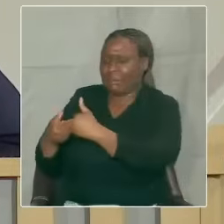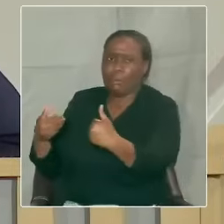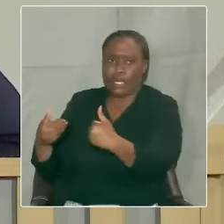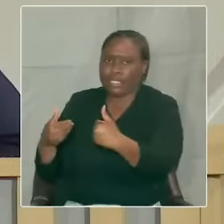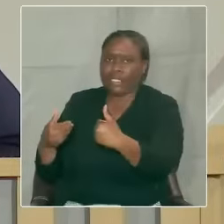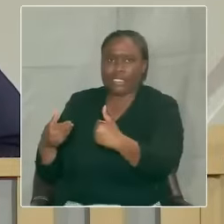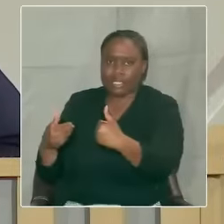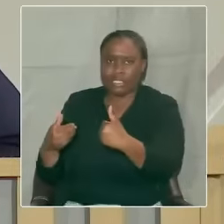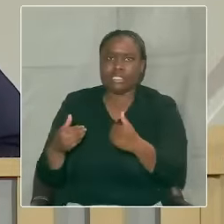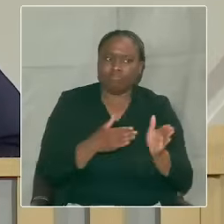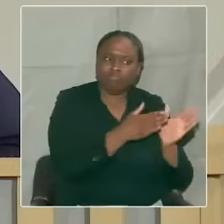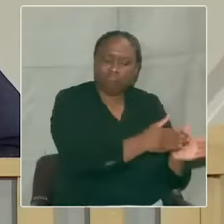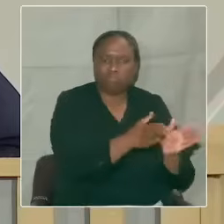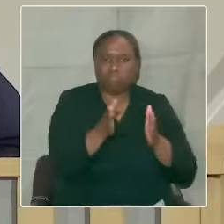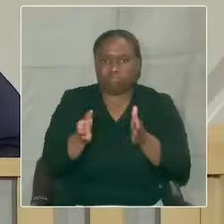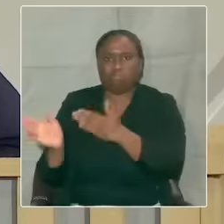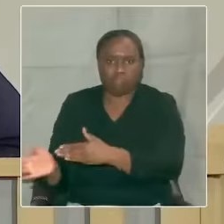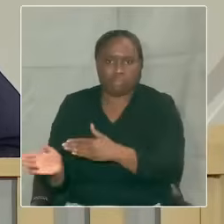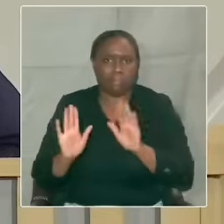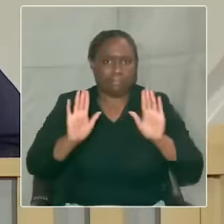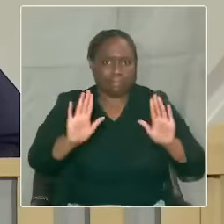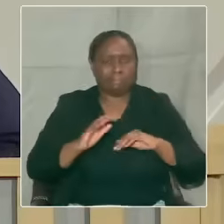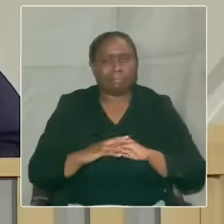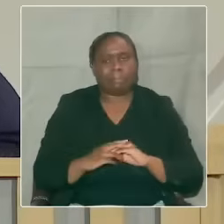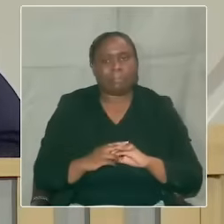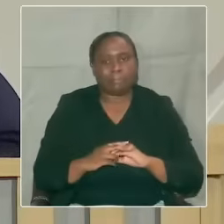one against the other.